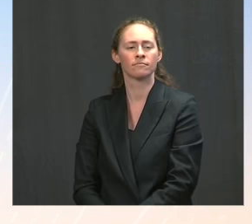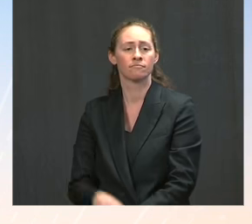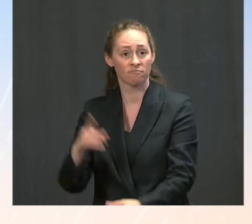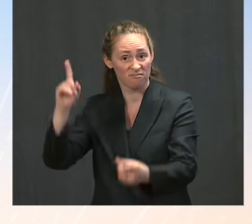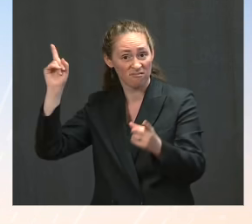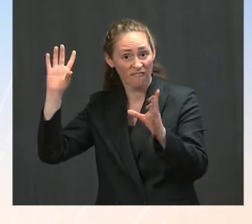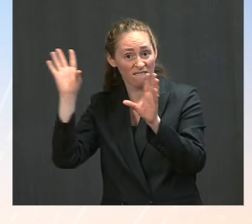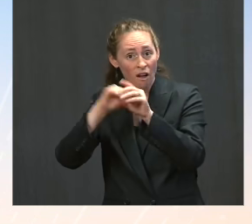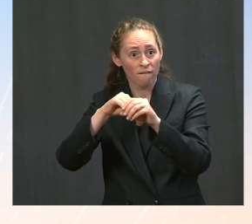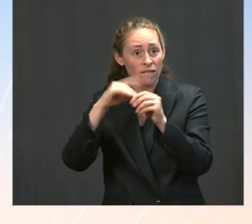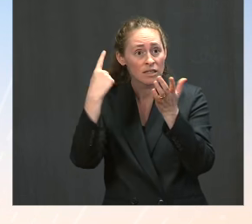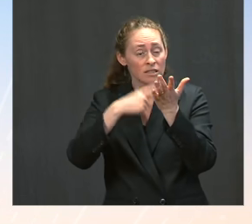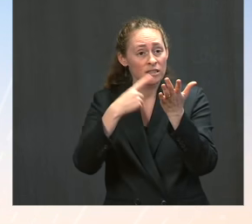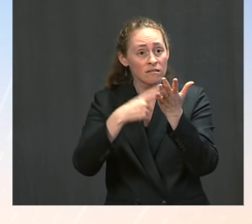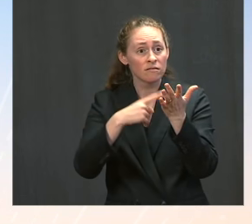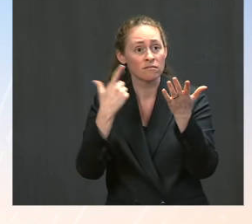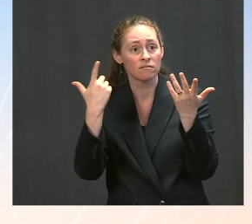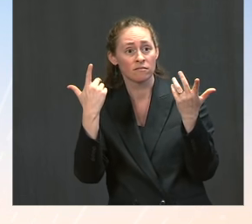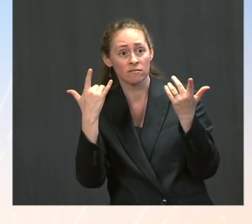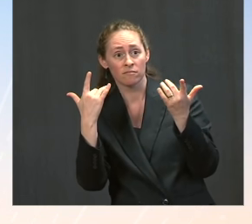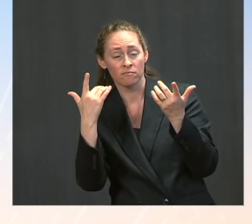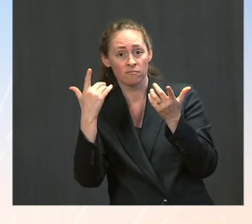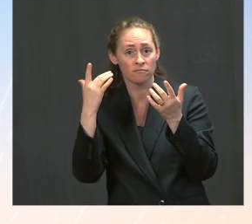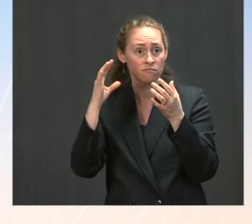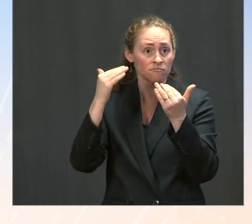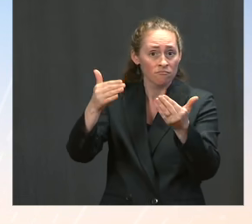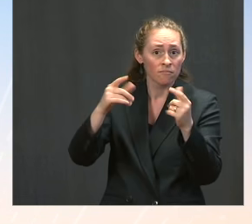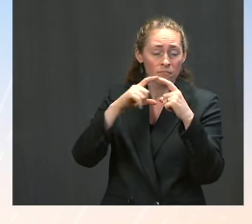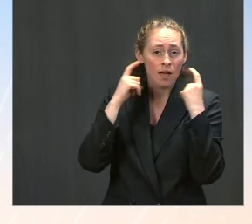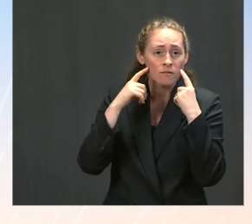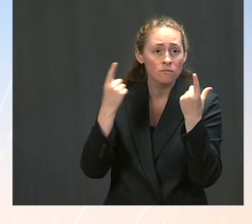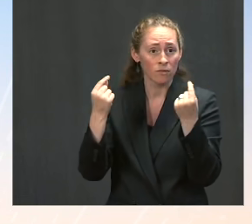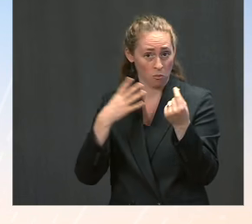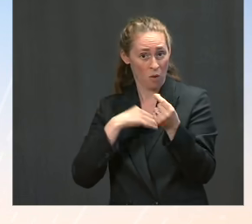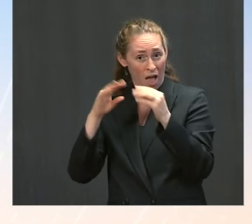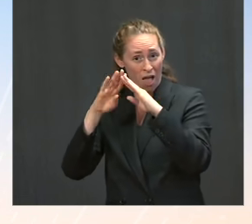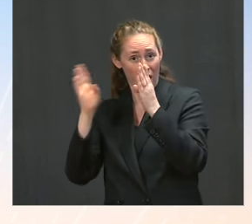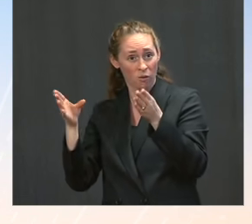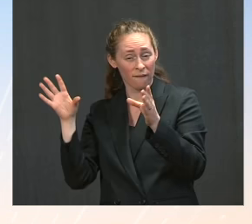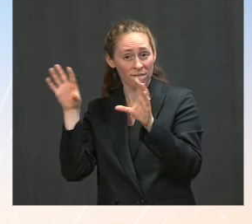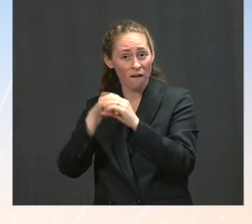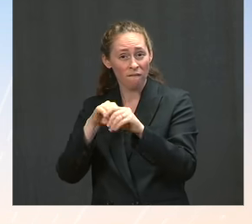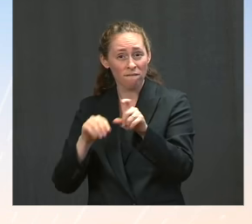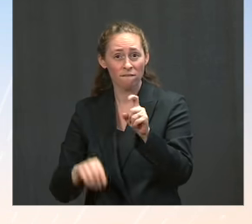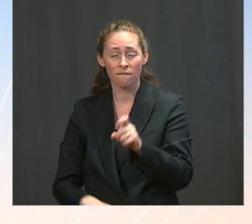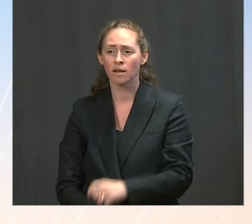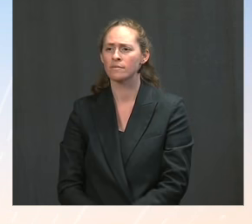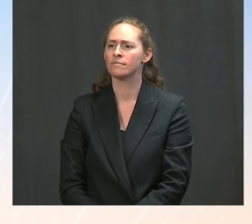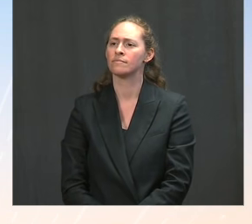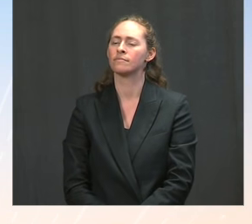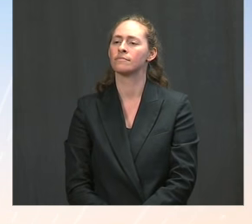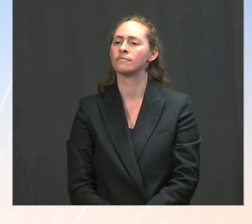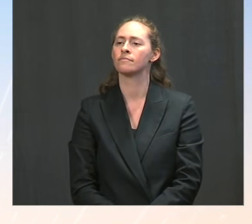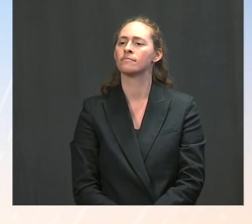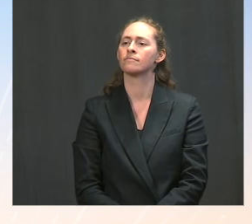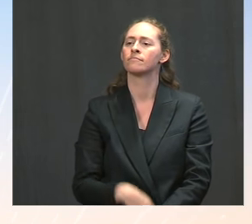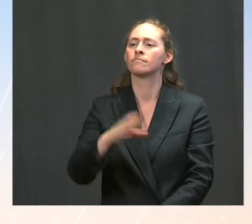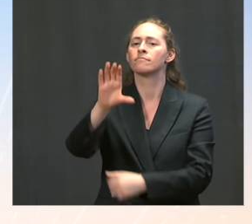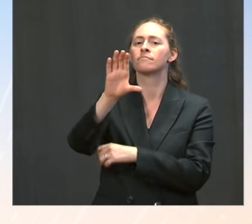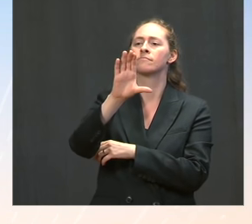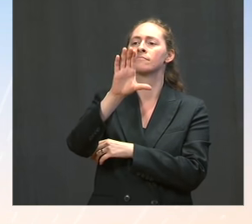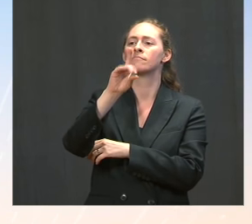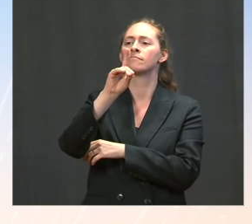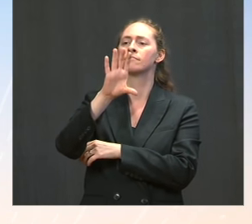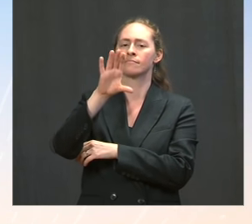the mask guidance? Well, first, the CDC director made clear that was not a decision made. We are regularly in touch and